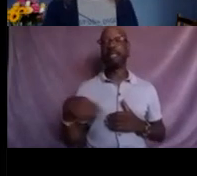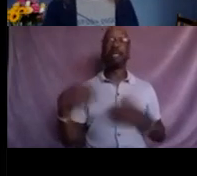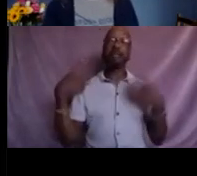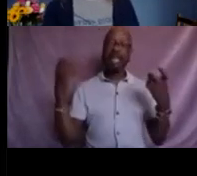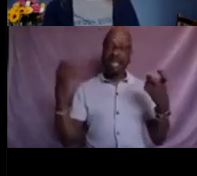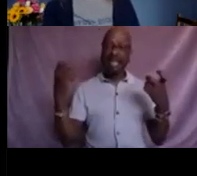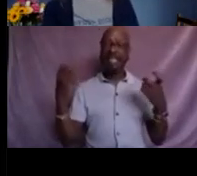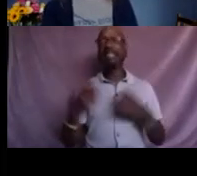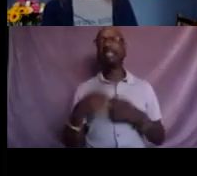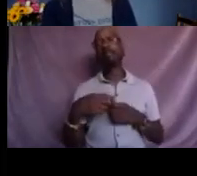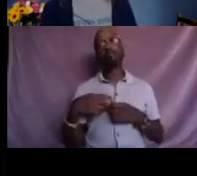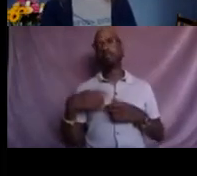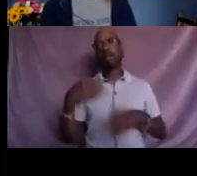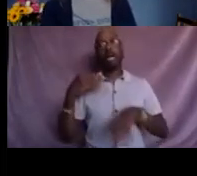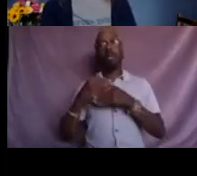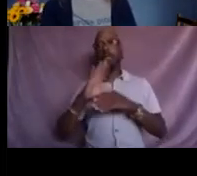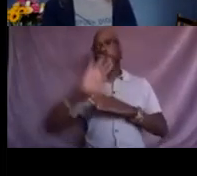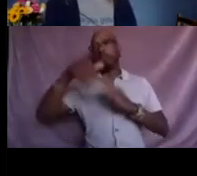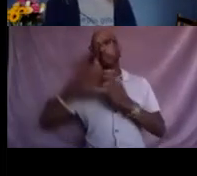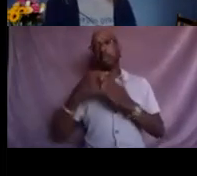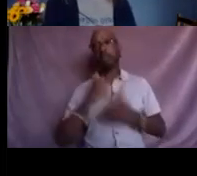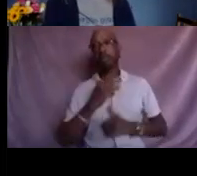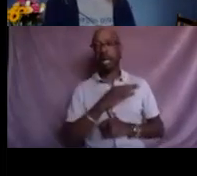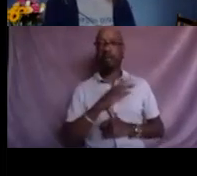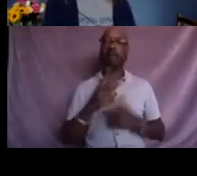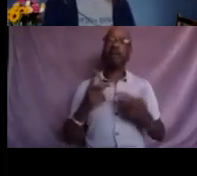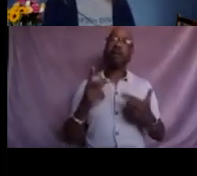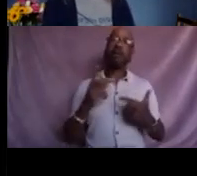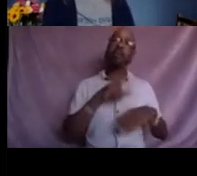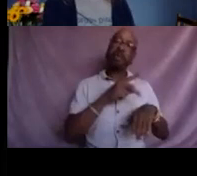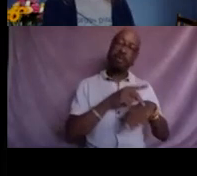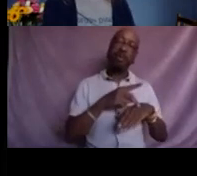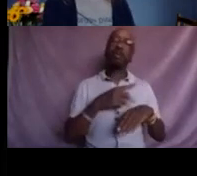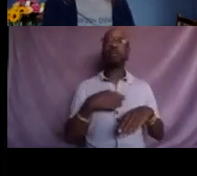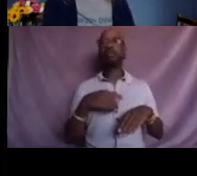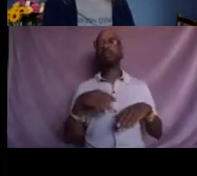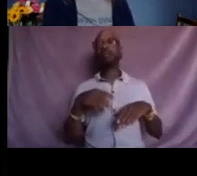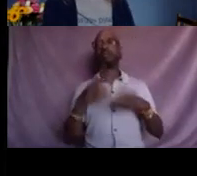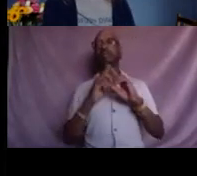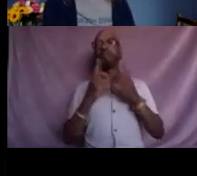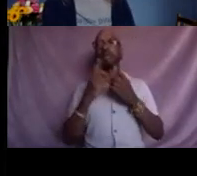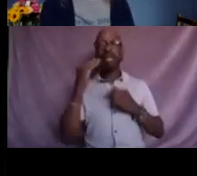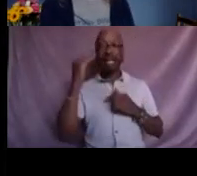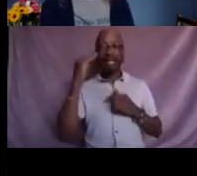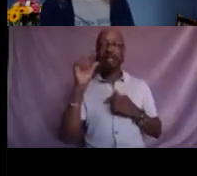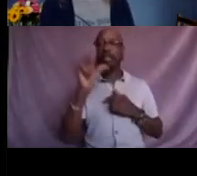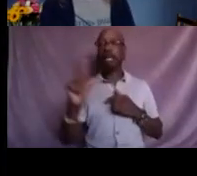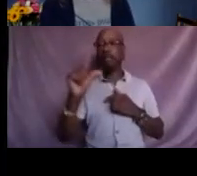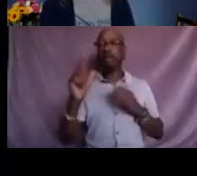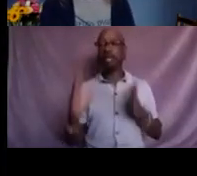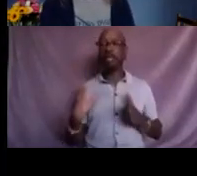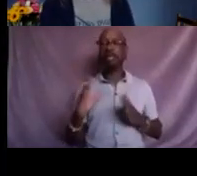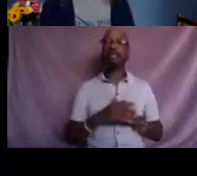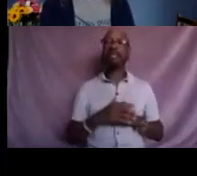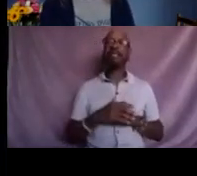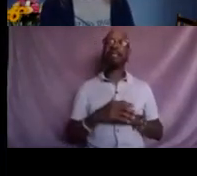to add your entire staff. Yep. Principals, department heads, counselors, librarians, great idea. A literacy coach, yes, to